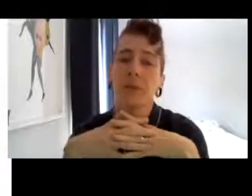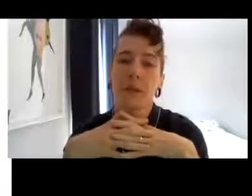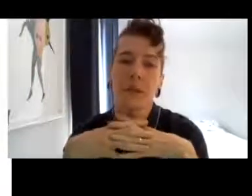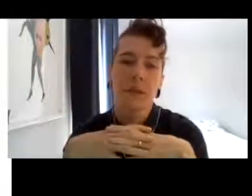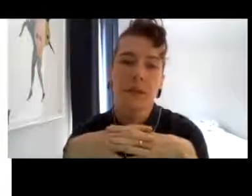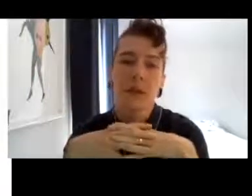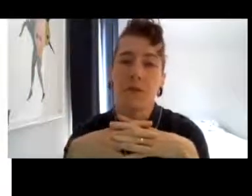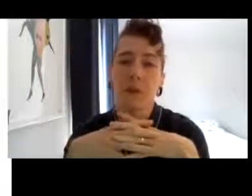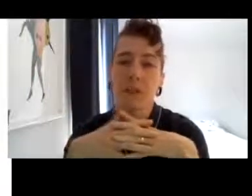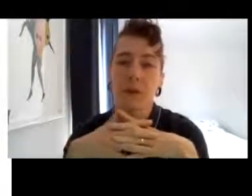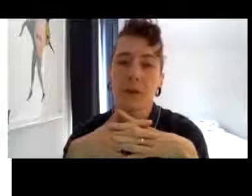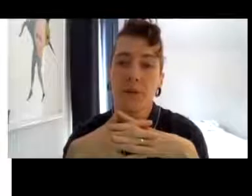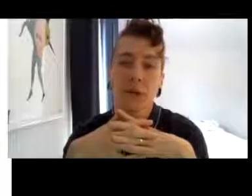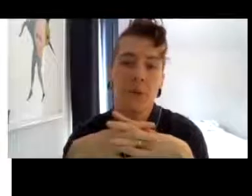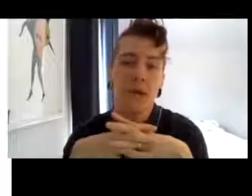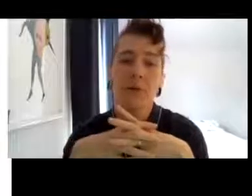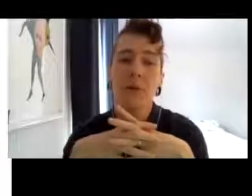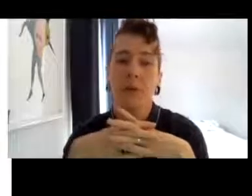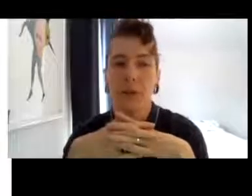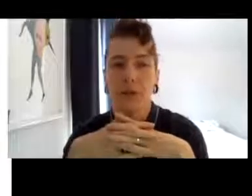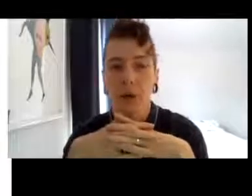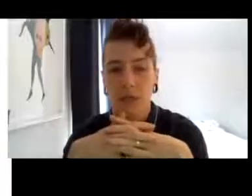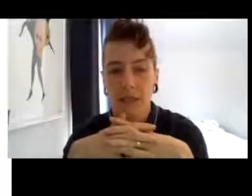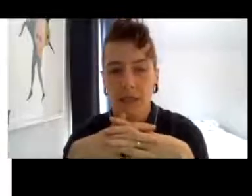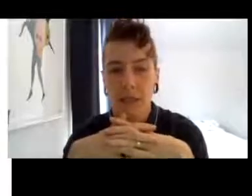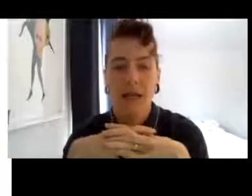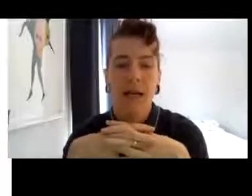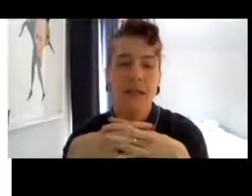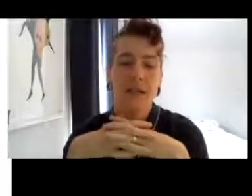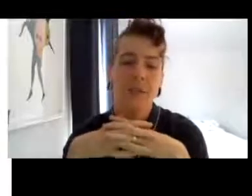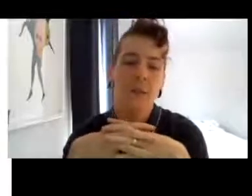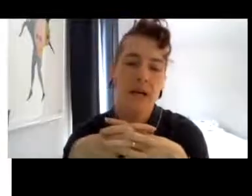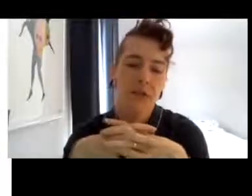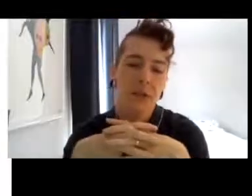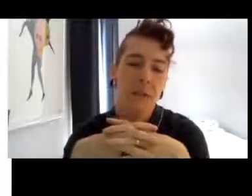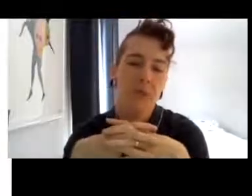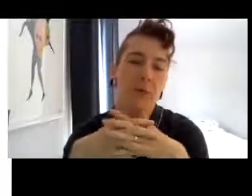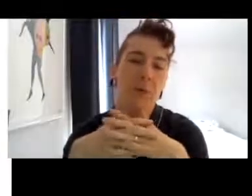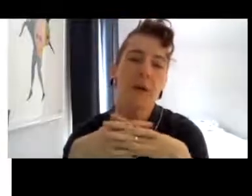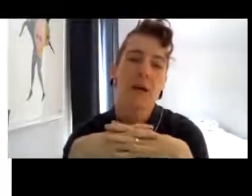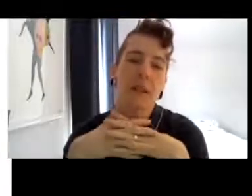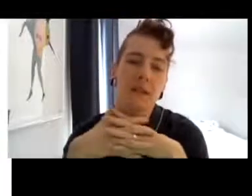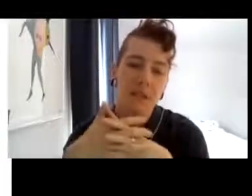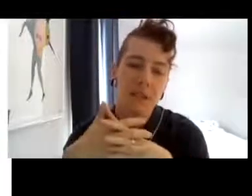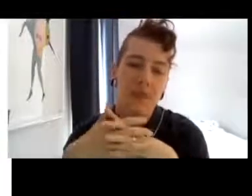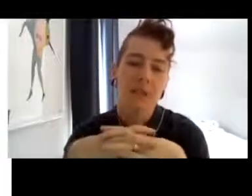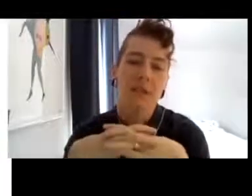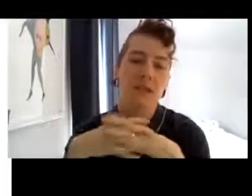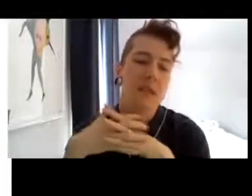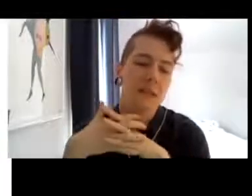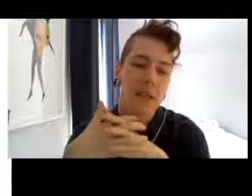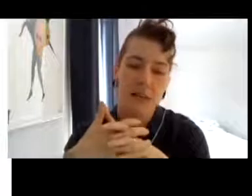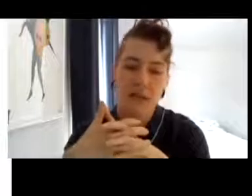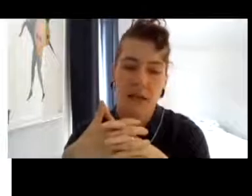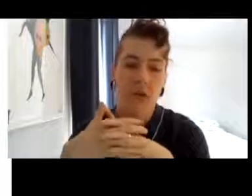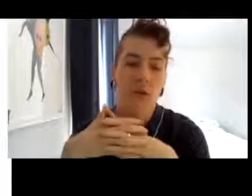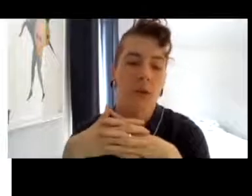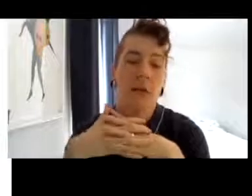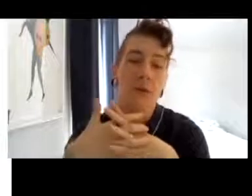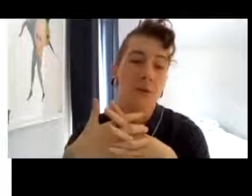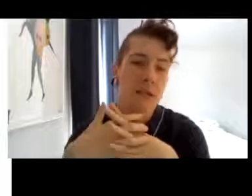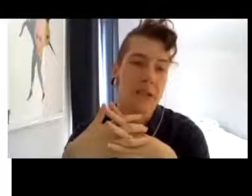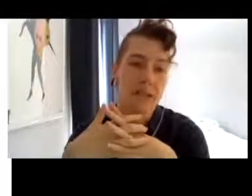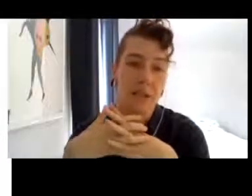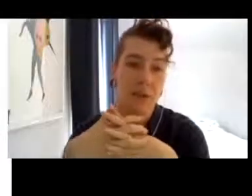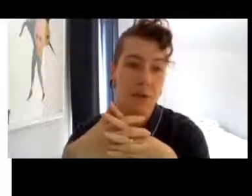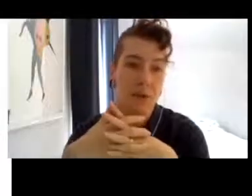improving the readability of your materials will help everyone in your audience, and especially people with cognitive disabilities, dyslexia, or